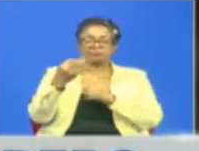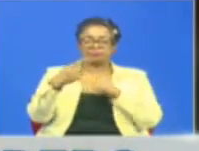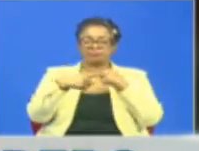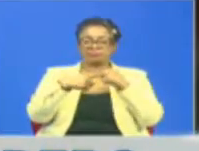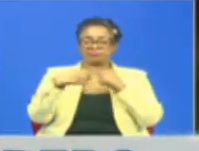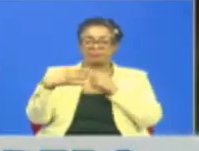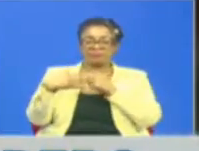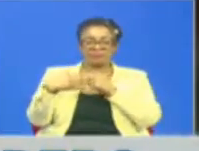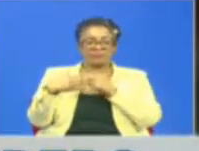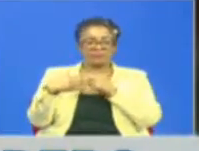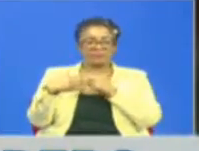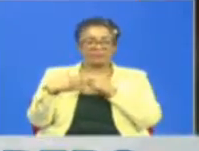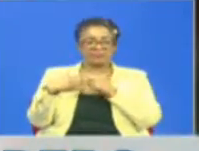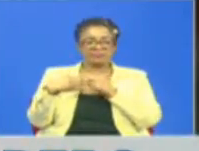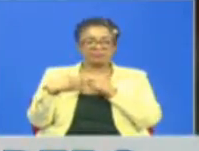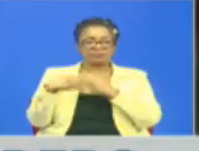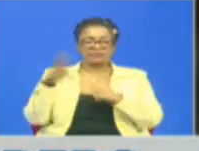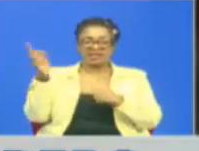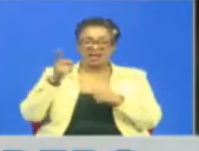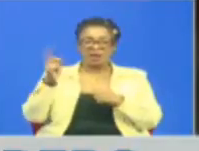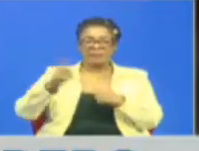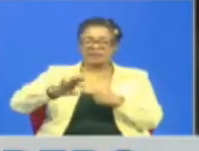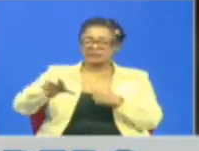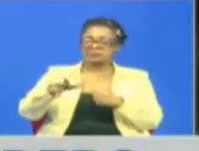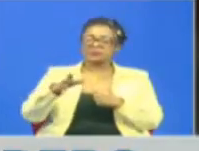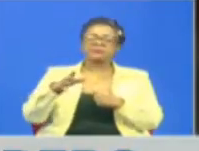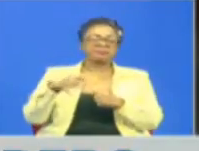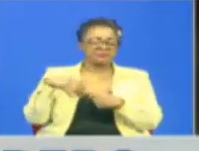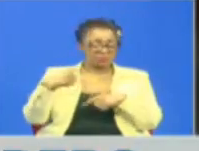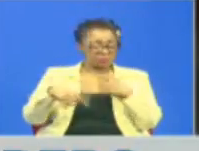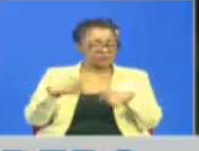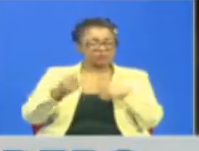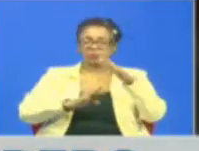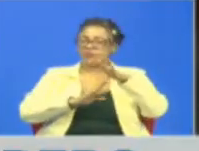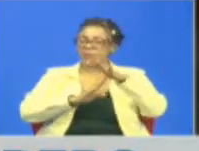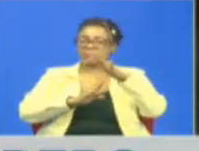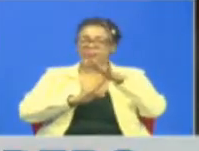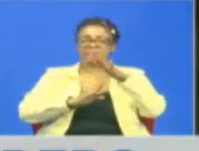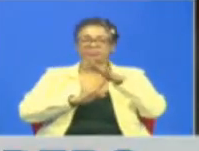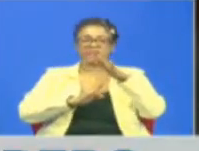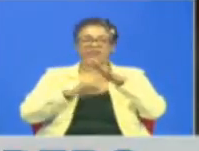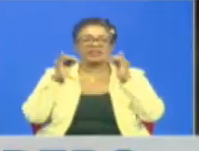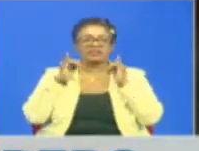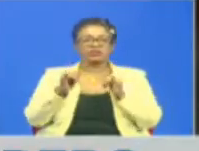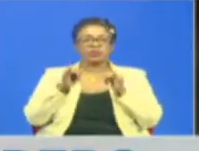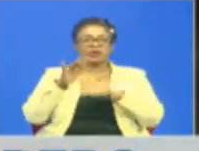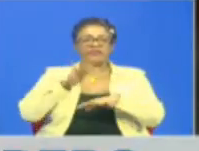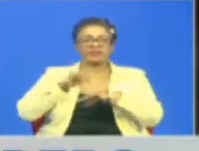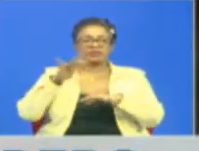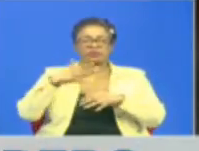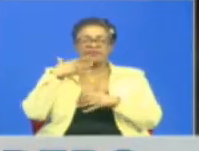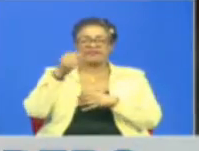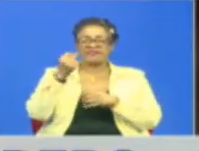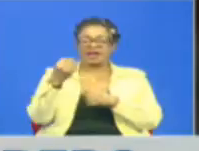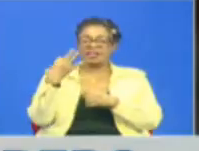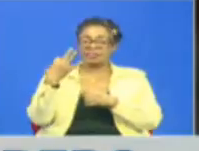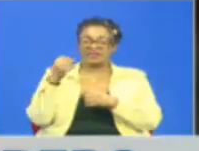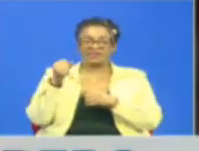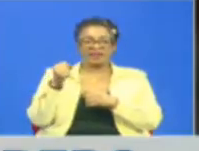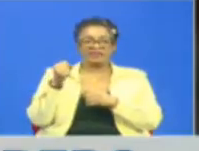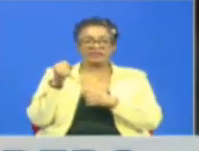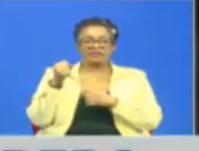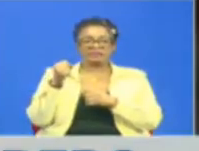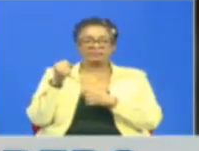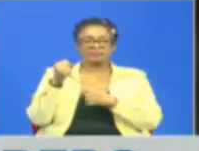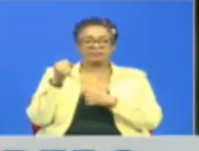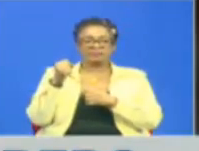369. Well, Nairobi County still carries the biggest share of new infections, with 535 reported